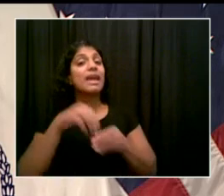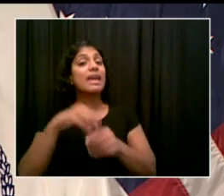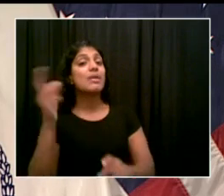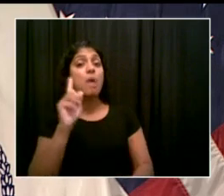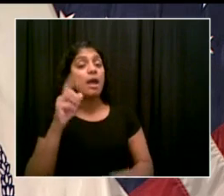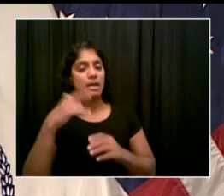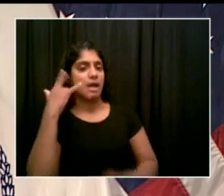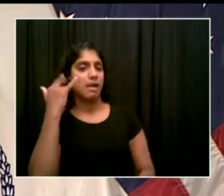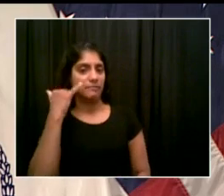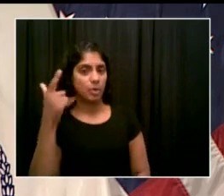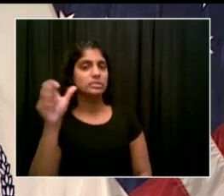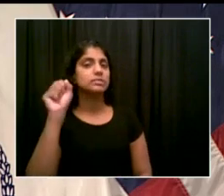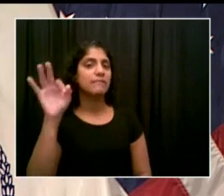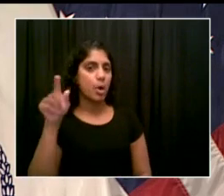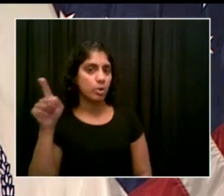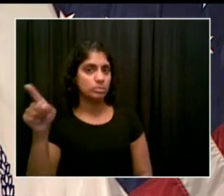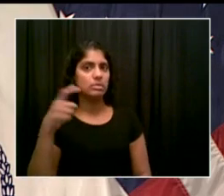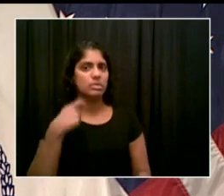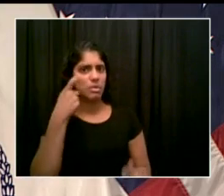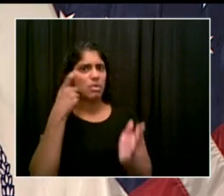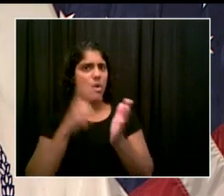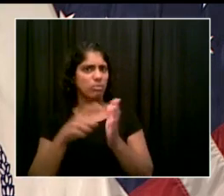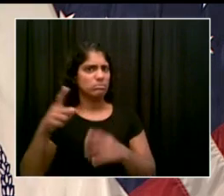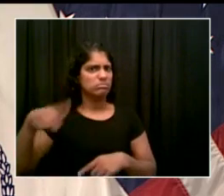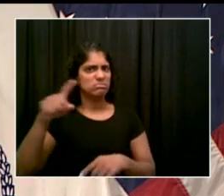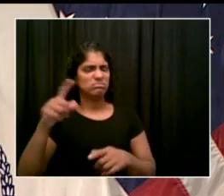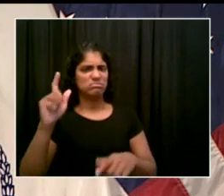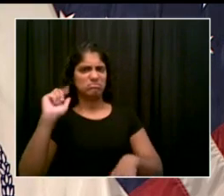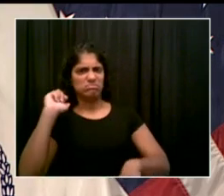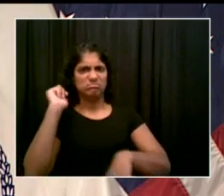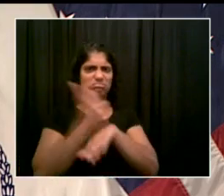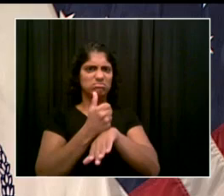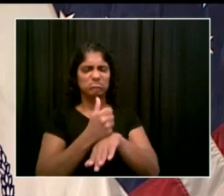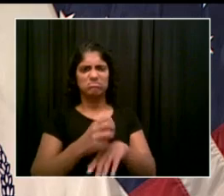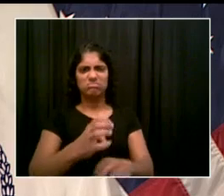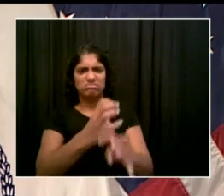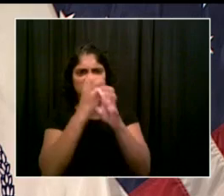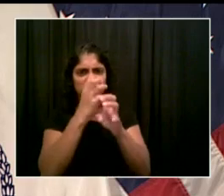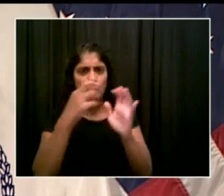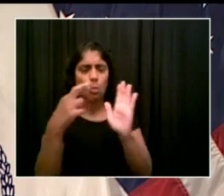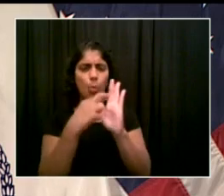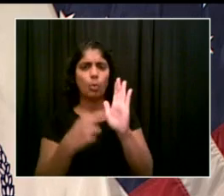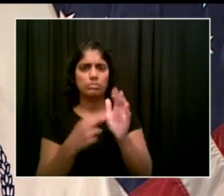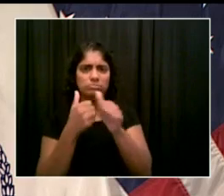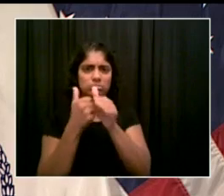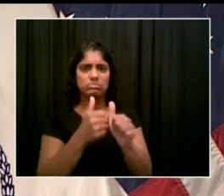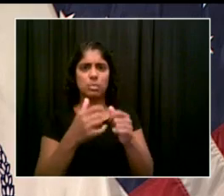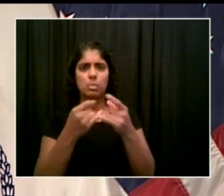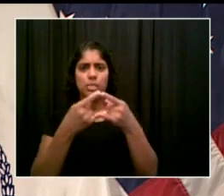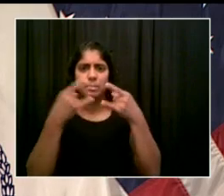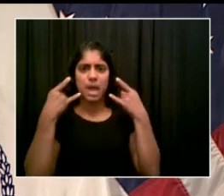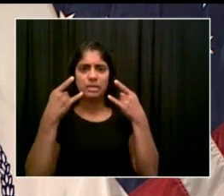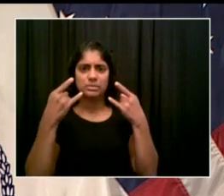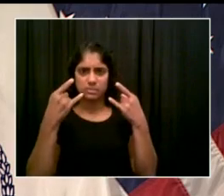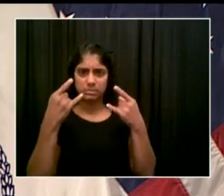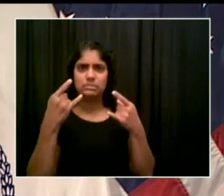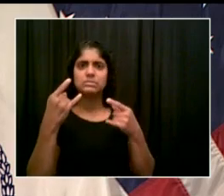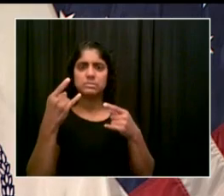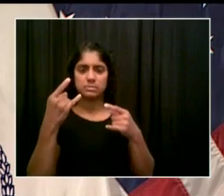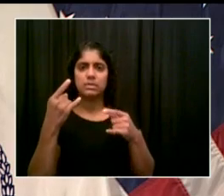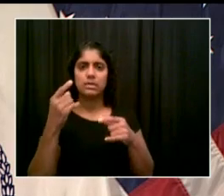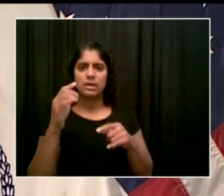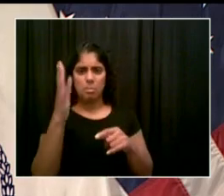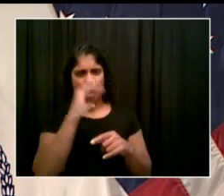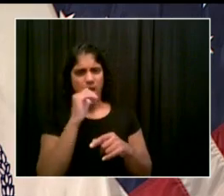What's the upside of being so much more hesitant about it? Well, I wouldn't say it that way at all, Andrew. San Francisco, as